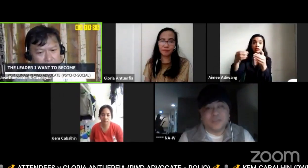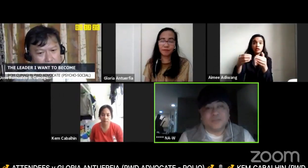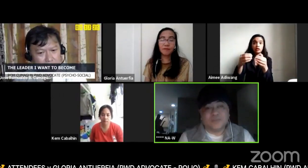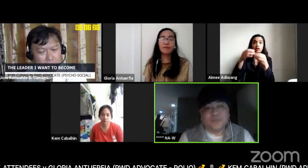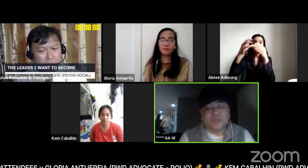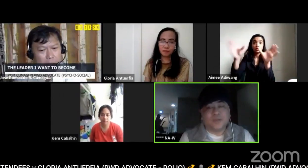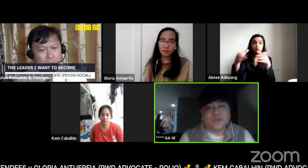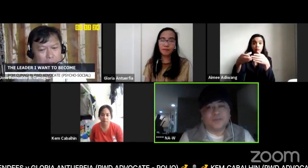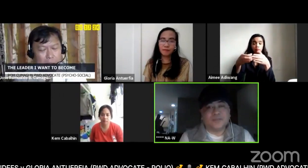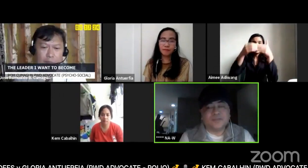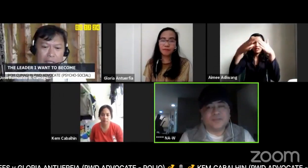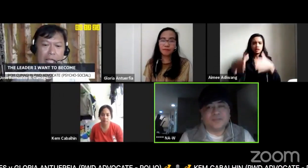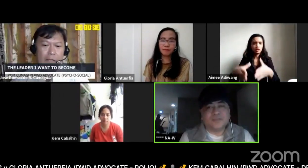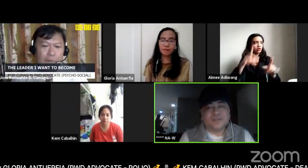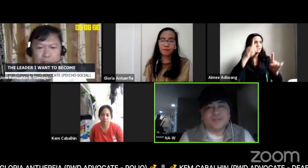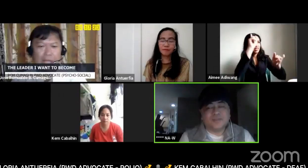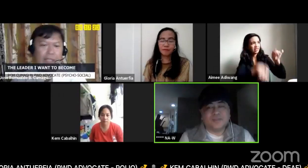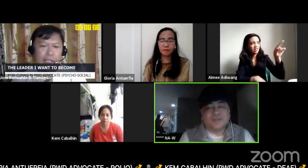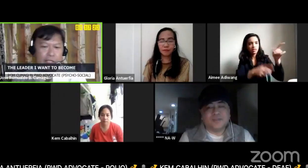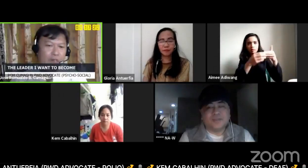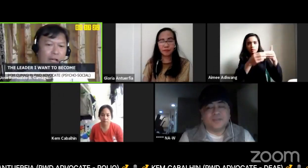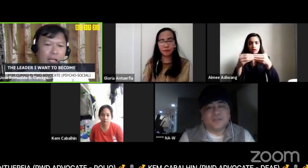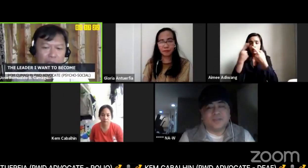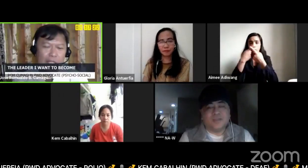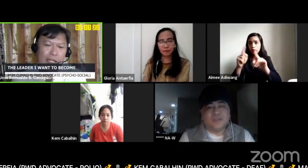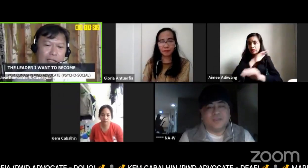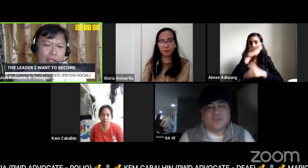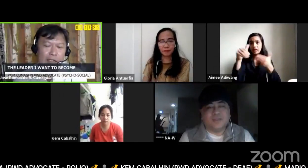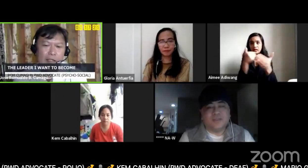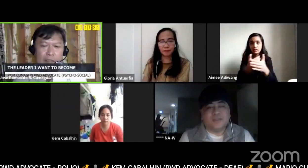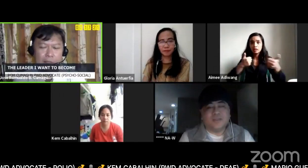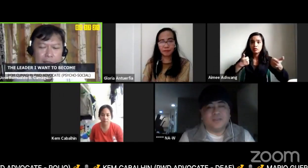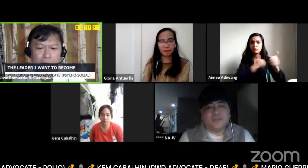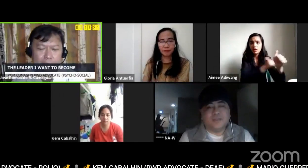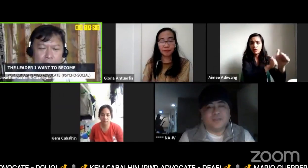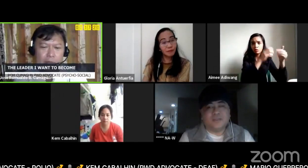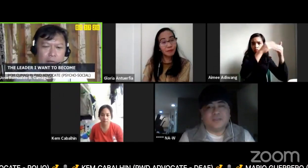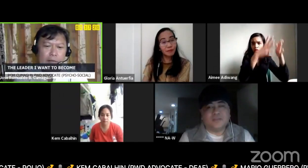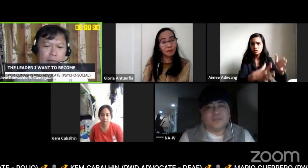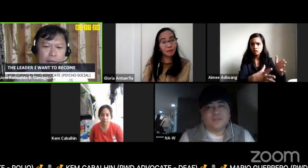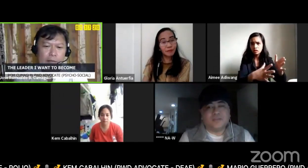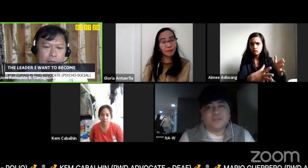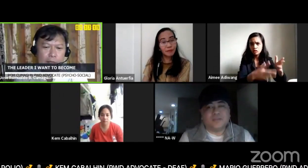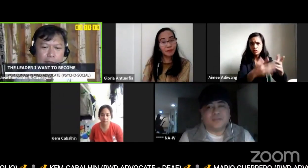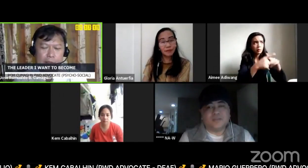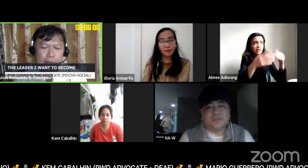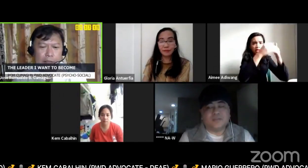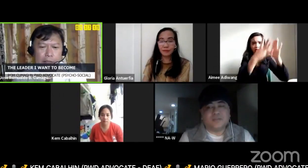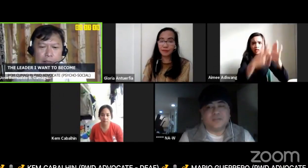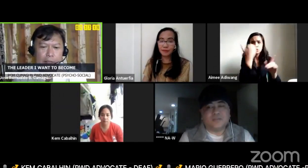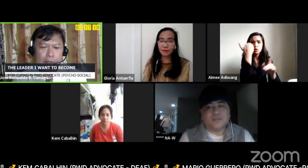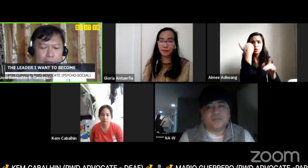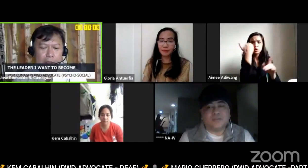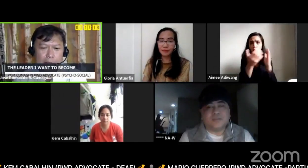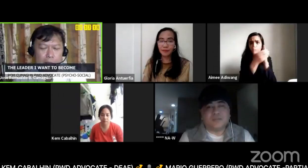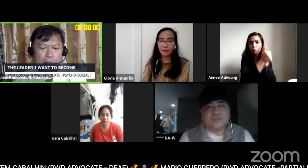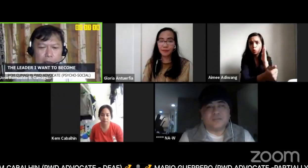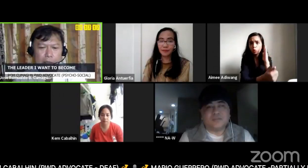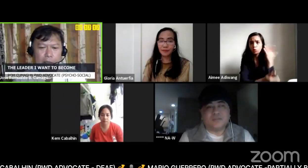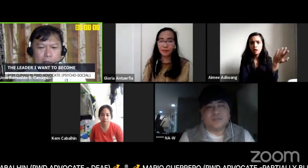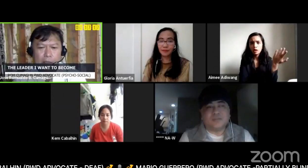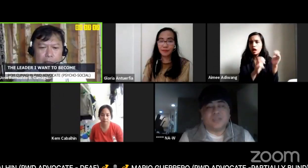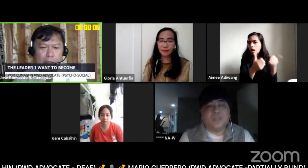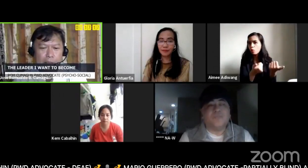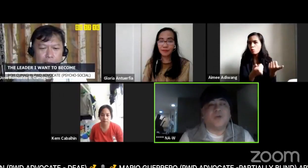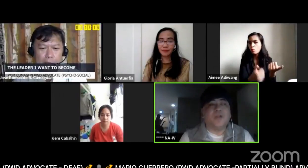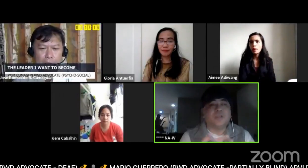not a consensus builder. builder, but everybody is following that leader.